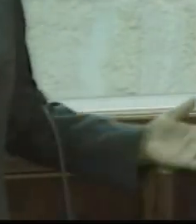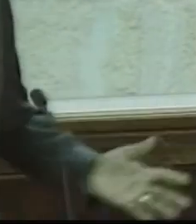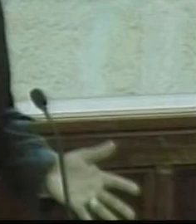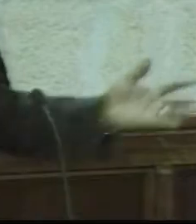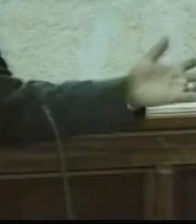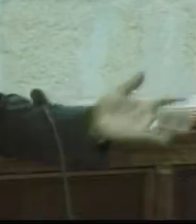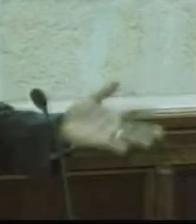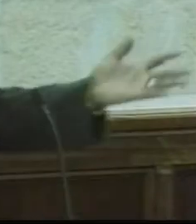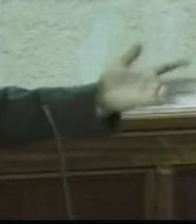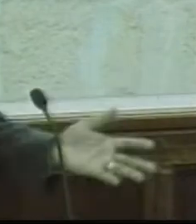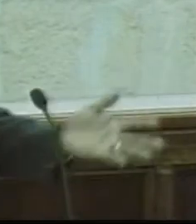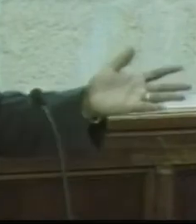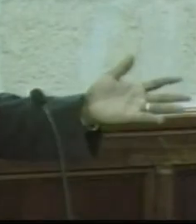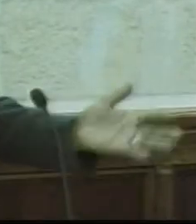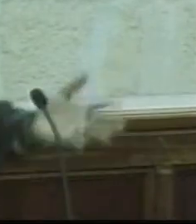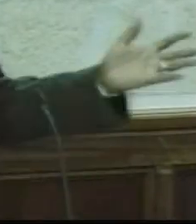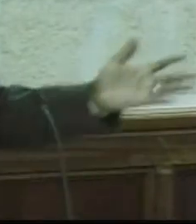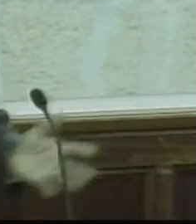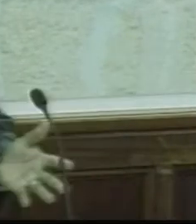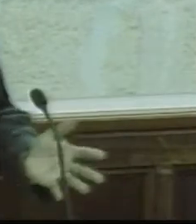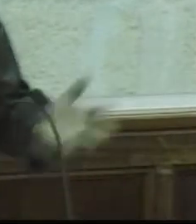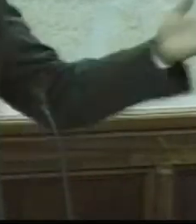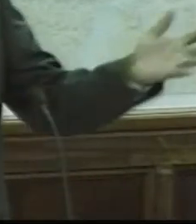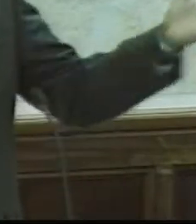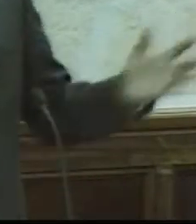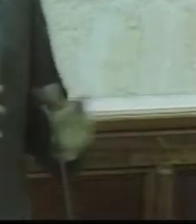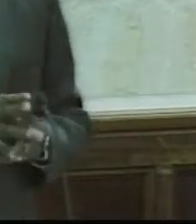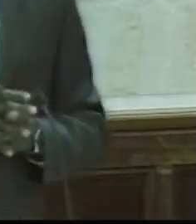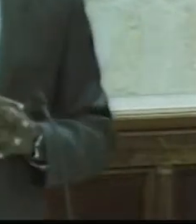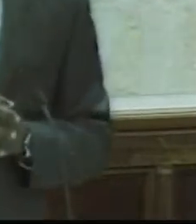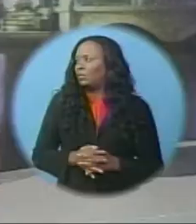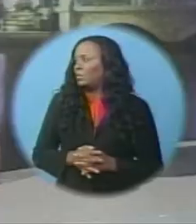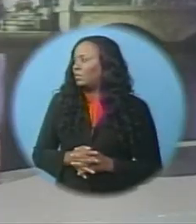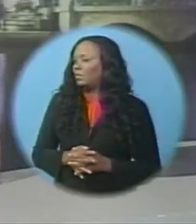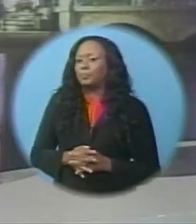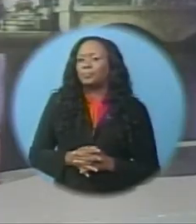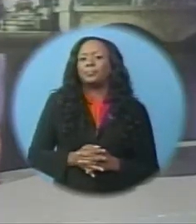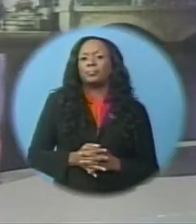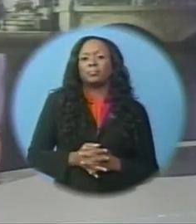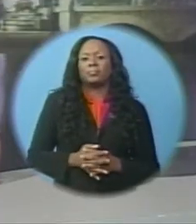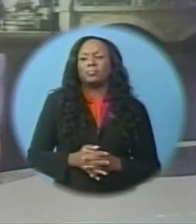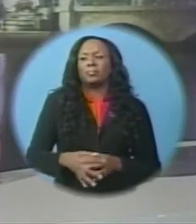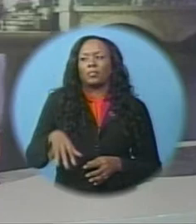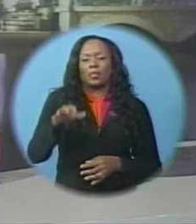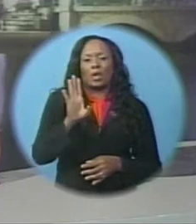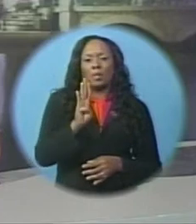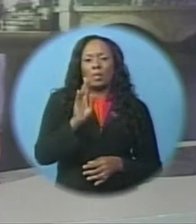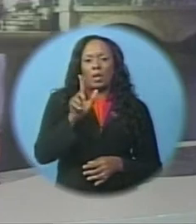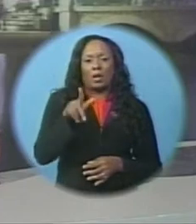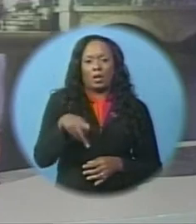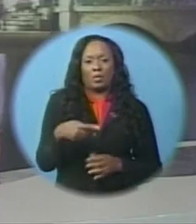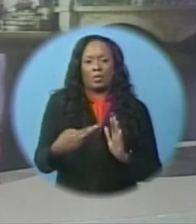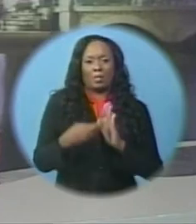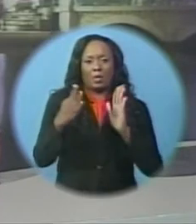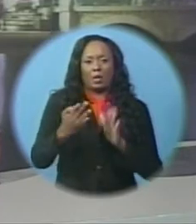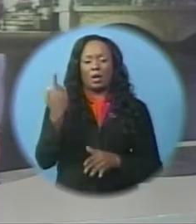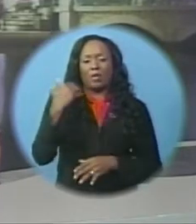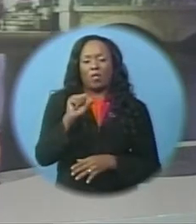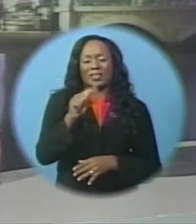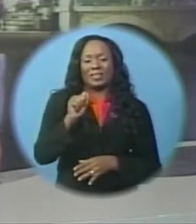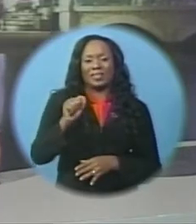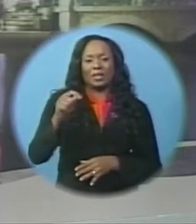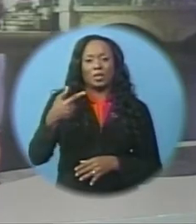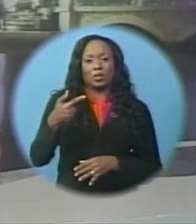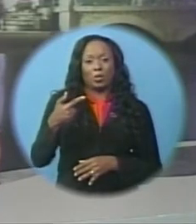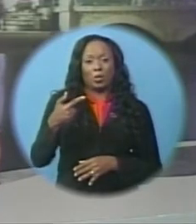young people. We are not hearing anything about a Silicon Valley and an IT hub. Well, Opposition St. George North MP Glenn Clark